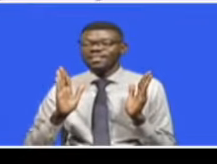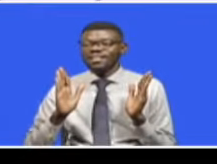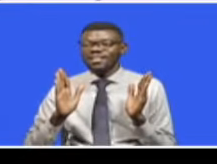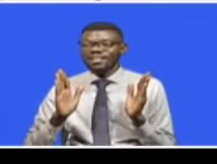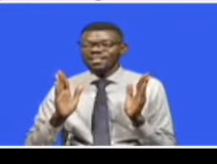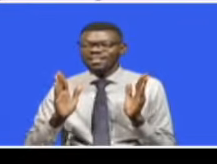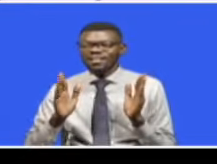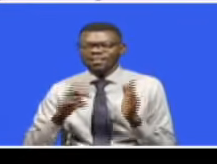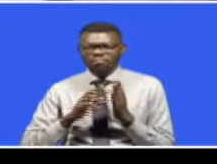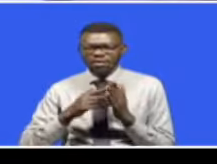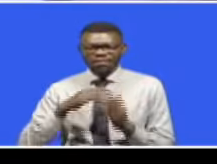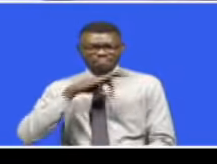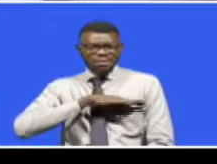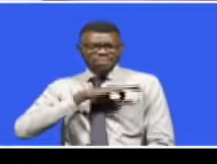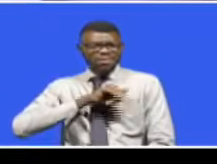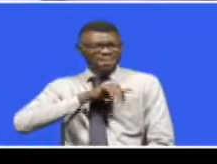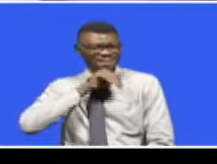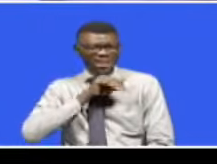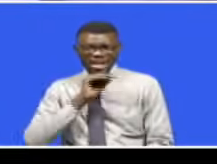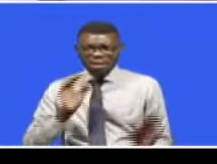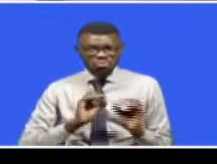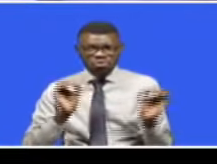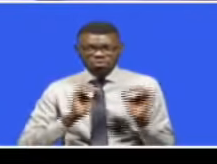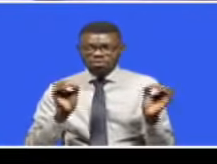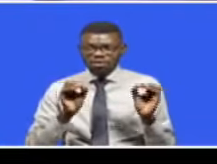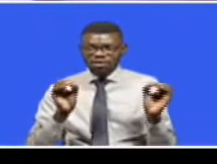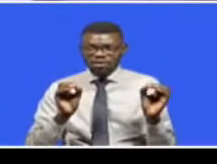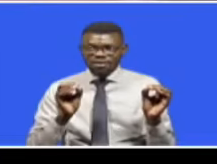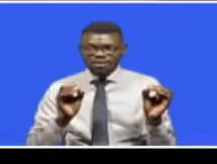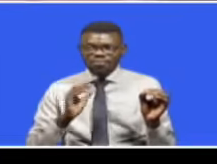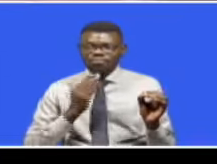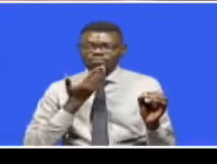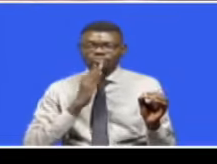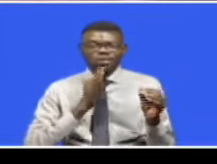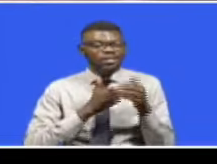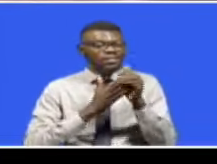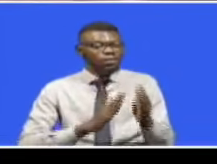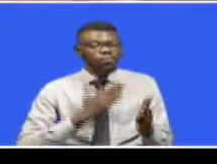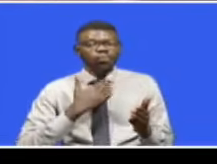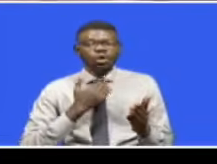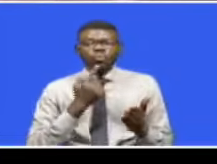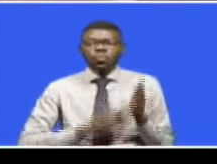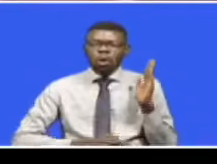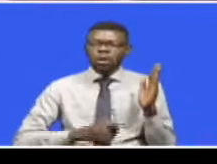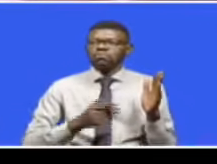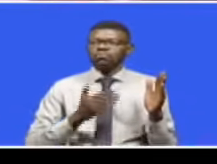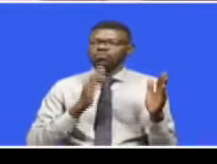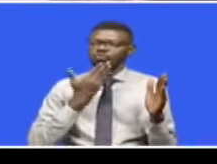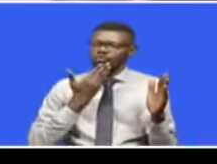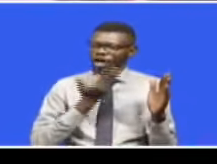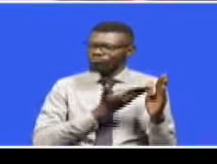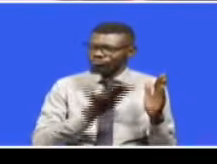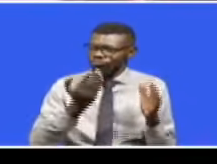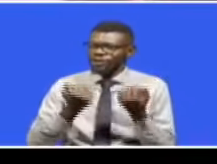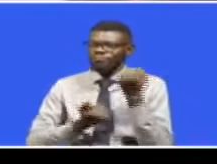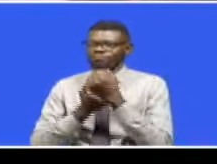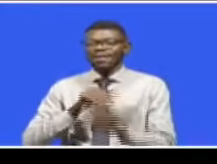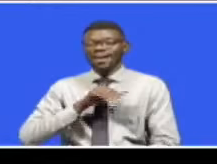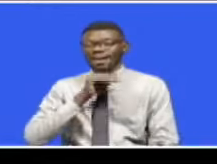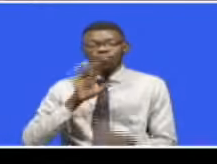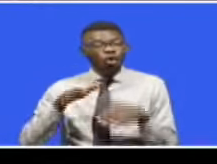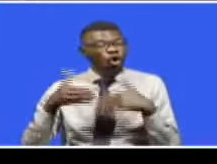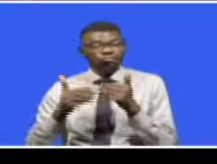ati inasaidia Raila. The Luya leaders called on the Mlembe nation to support Odinga's presidency, otherwise they will perish